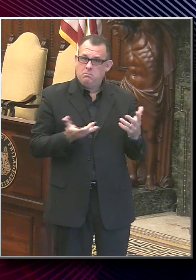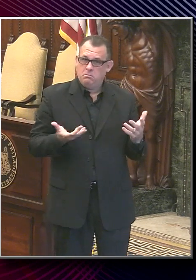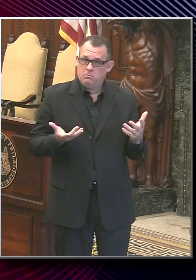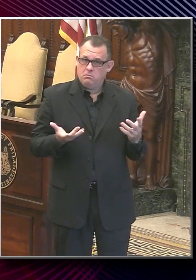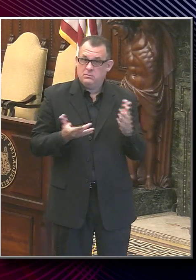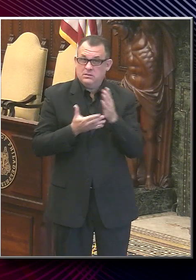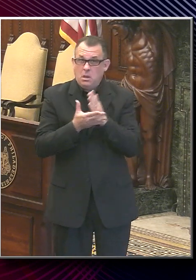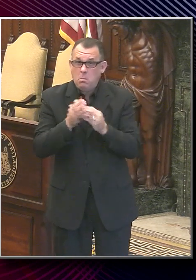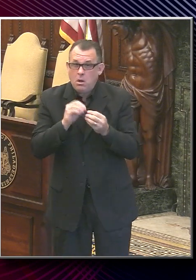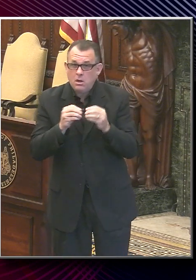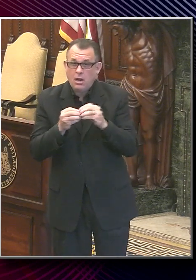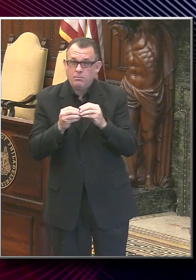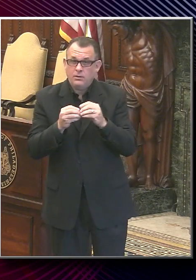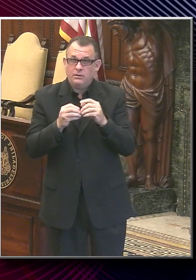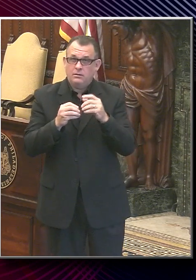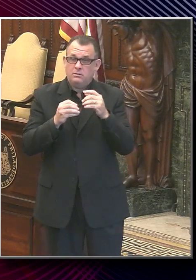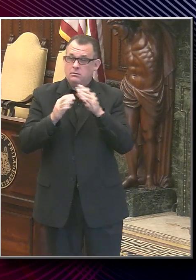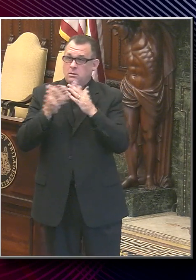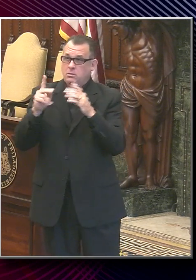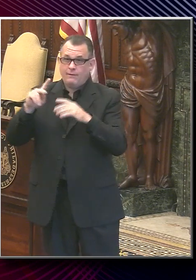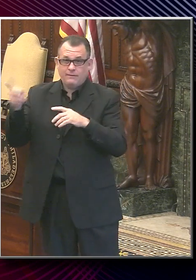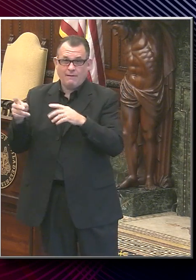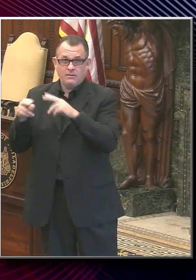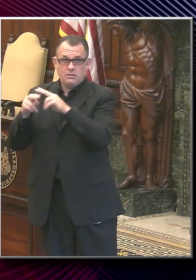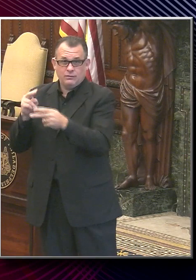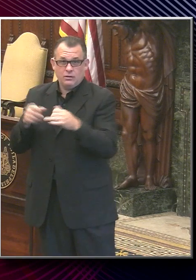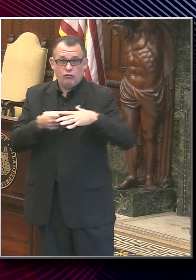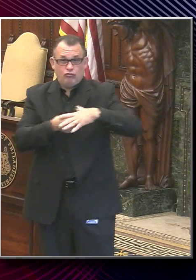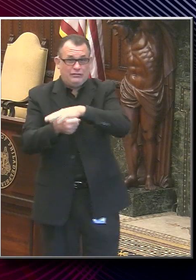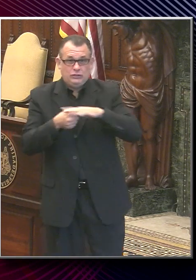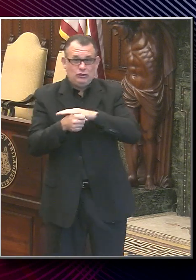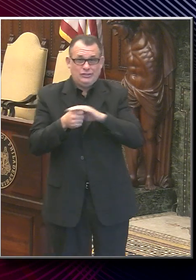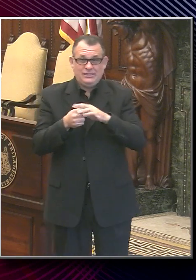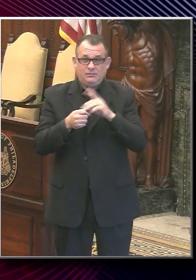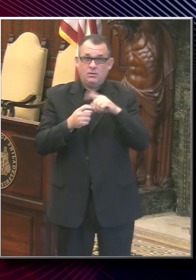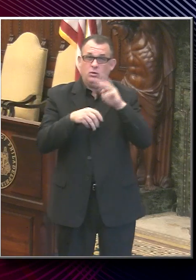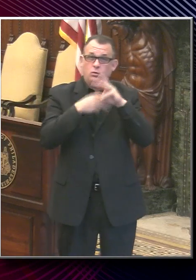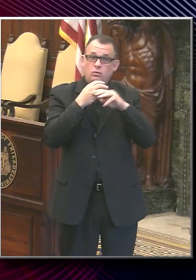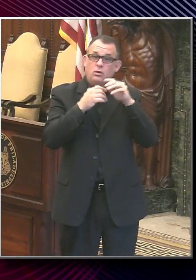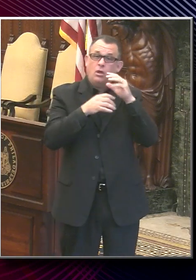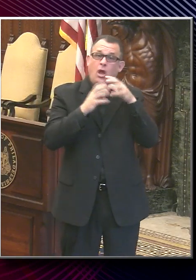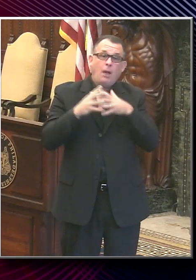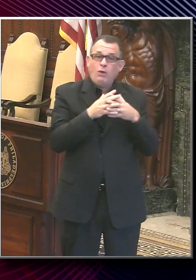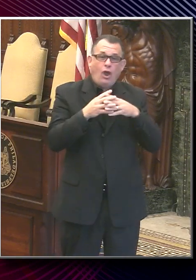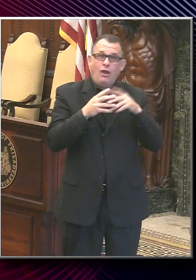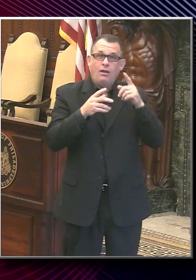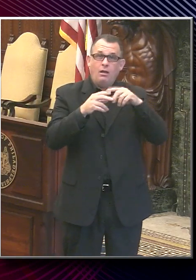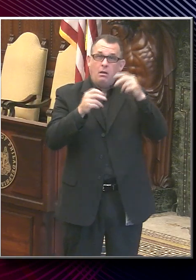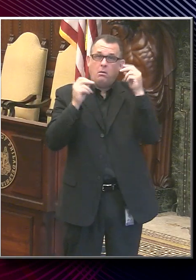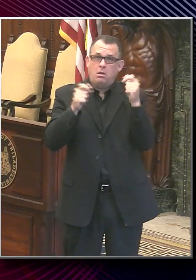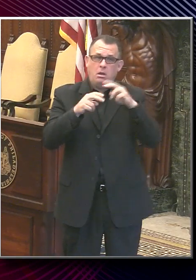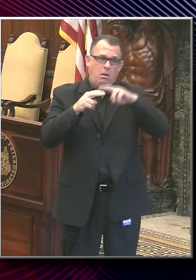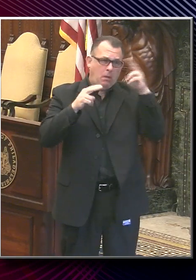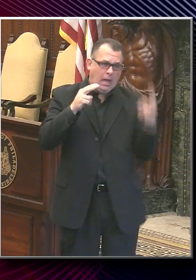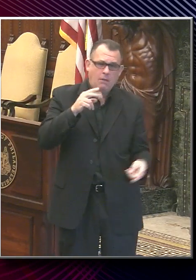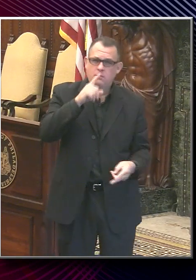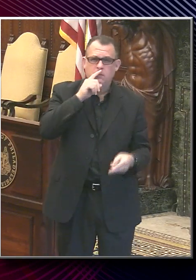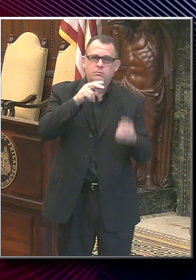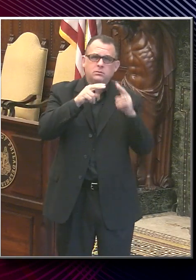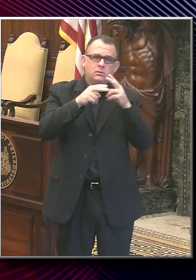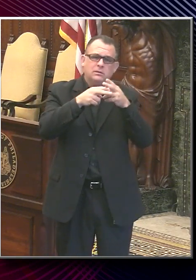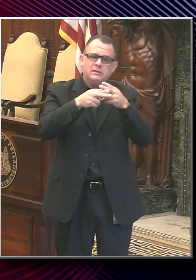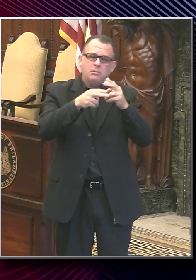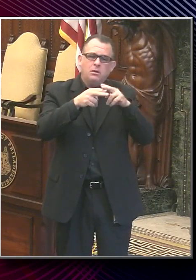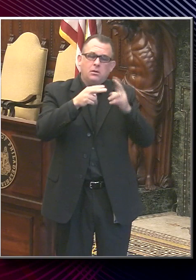here in the city of Philadelphia, in the region, and in the U.S. as a whole. Now, they're not falling by much, and this could be temporary, and the case counts are